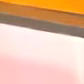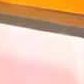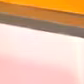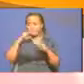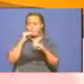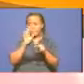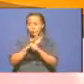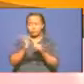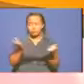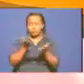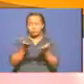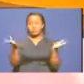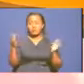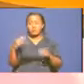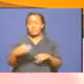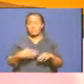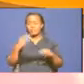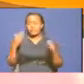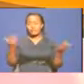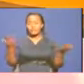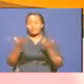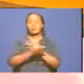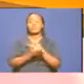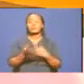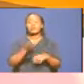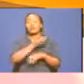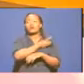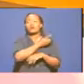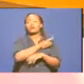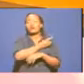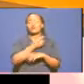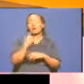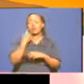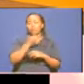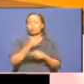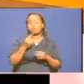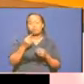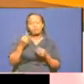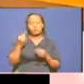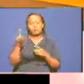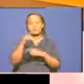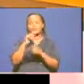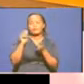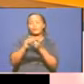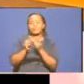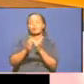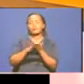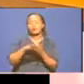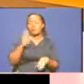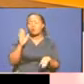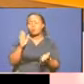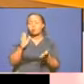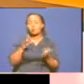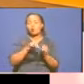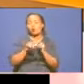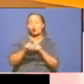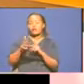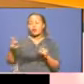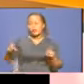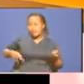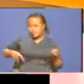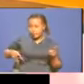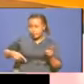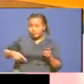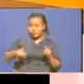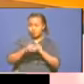Our guest tonight, Dr. Hussein Bagha, is a consultant, a physician, and also a nephrologist, and is